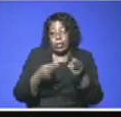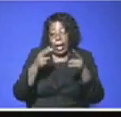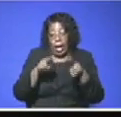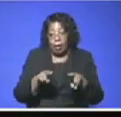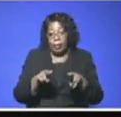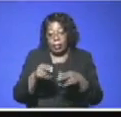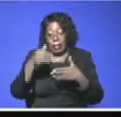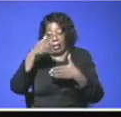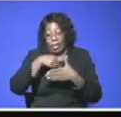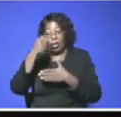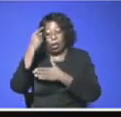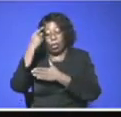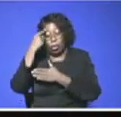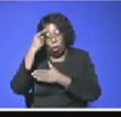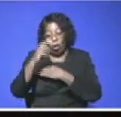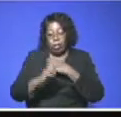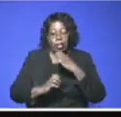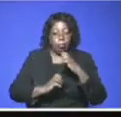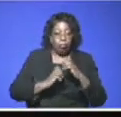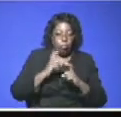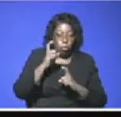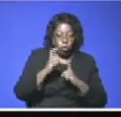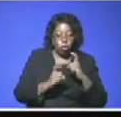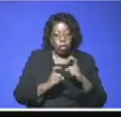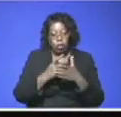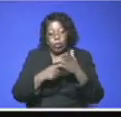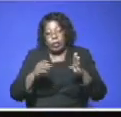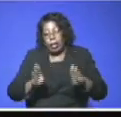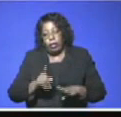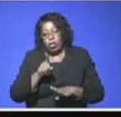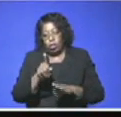your internal thoughts and emotions. It's what behaviors are you constantly doing.